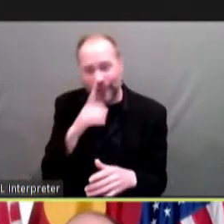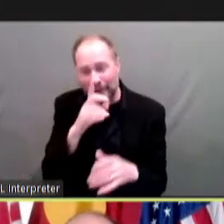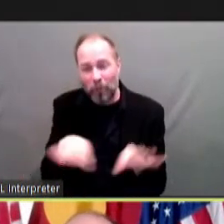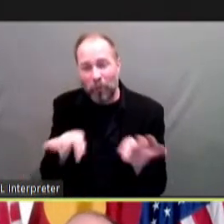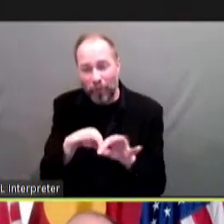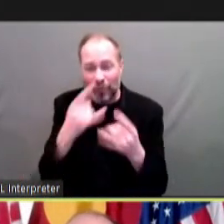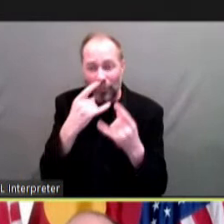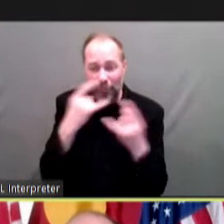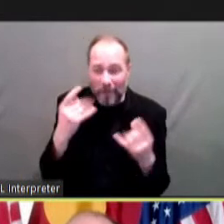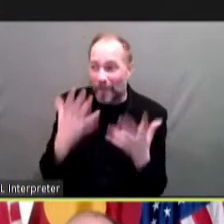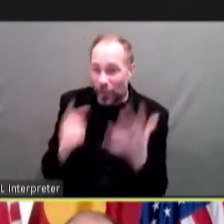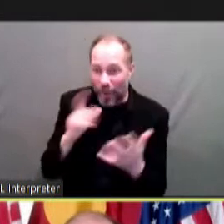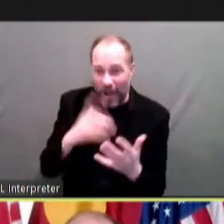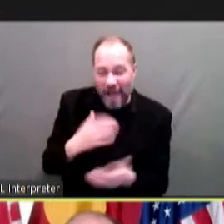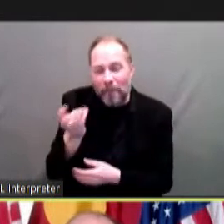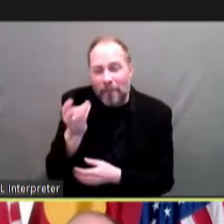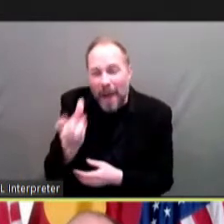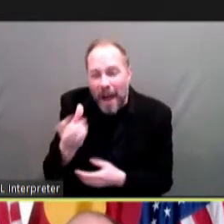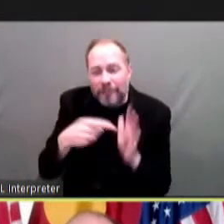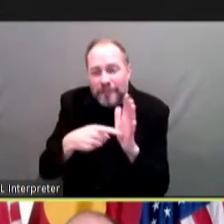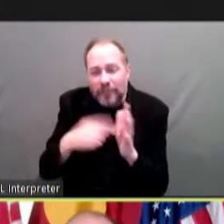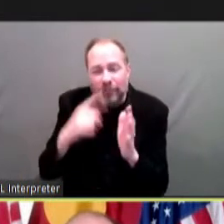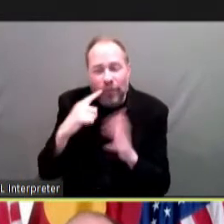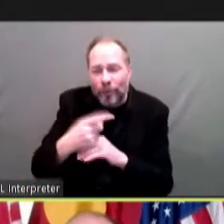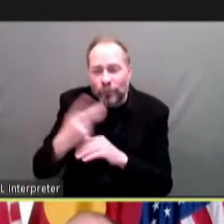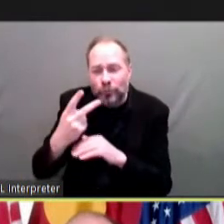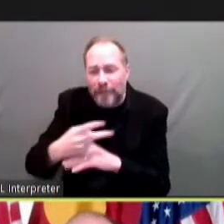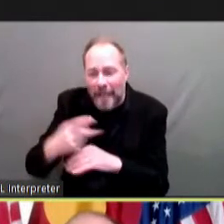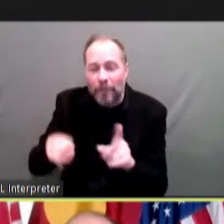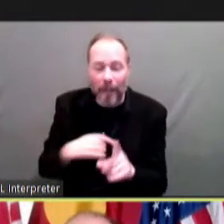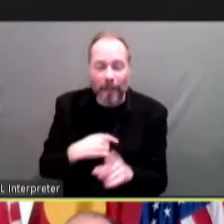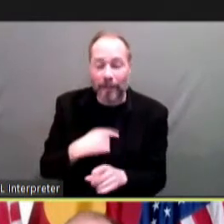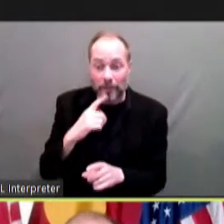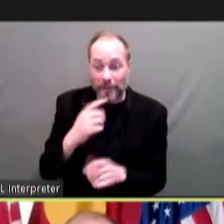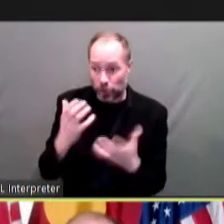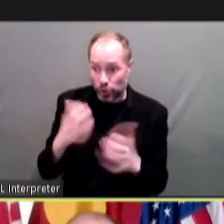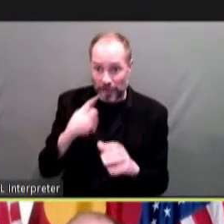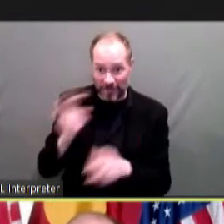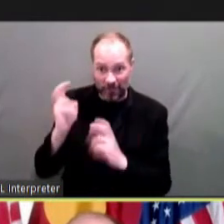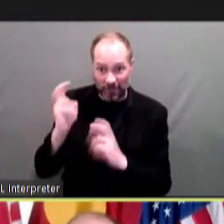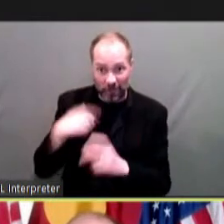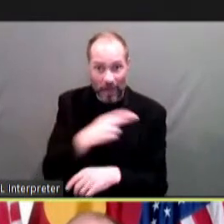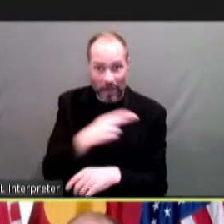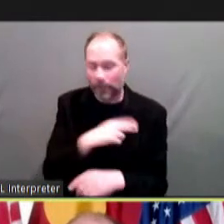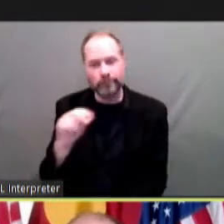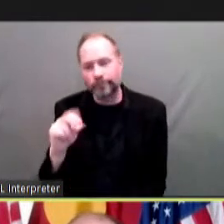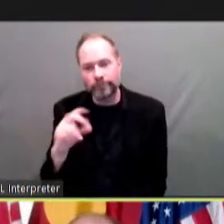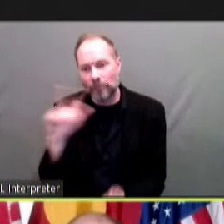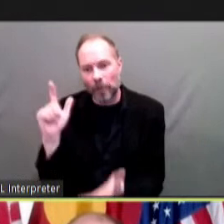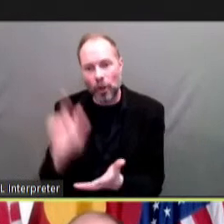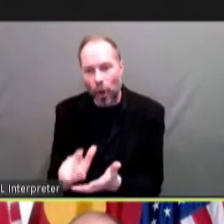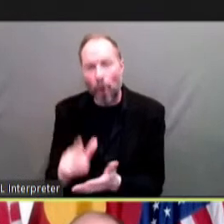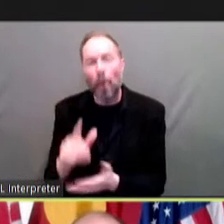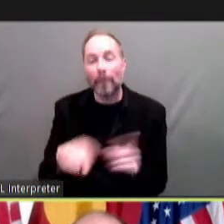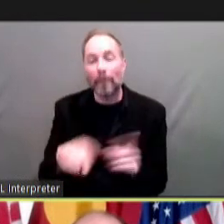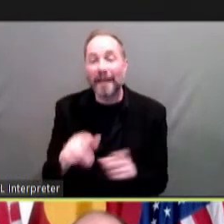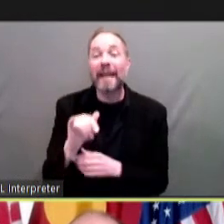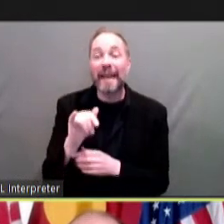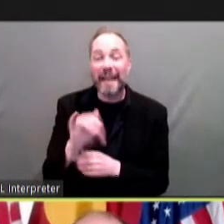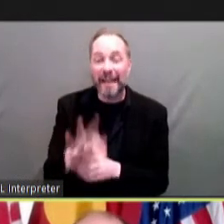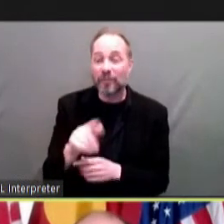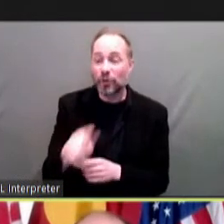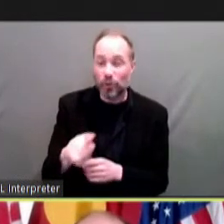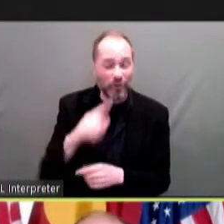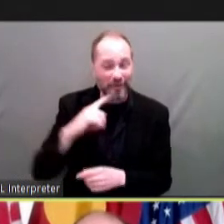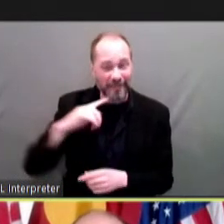for a day or two. You're very unlikely to need hospitalization. However, if you are unvaccinated, this is still very, very deadly.